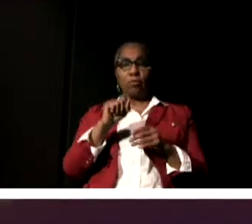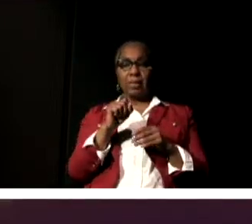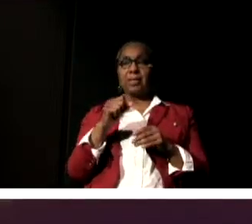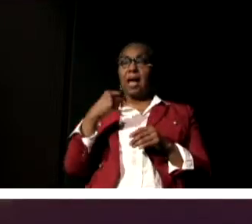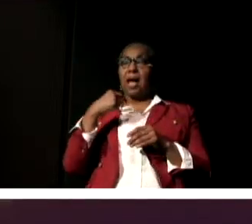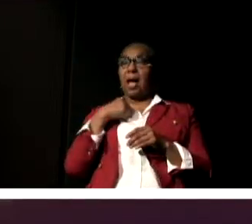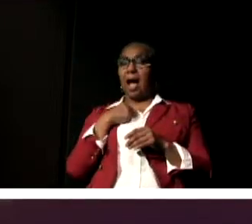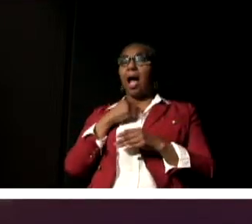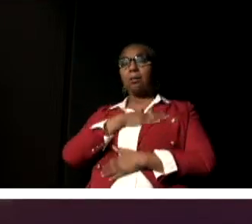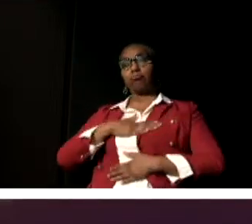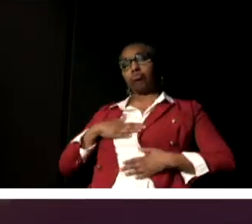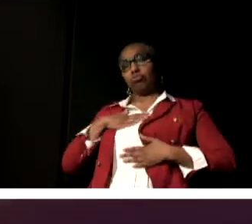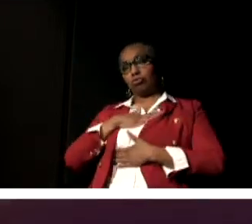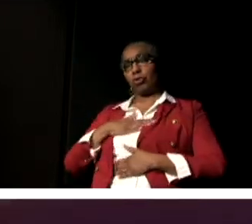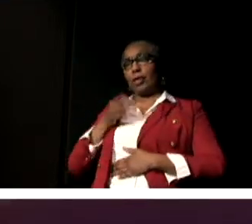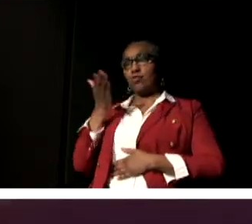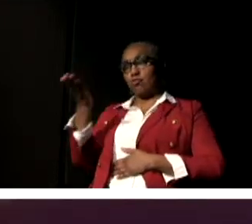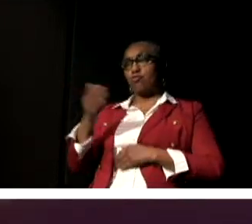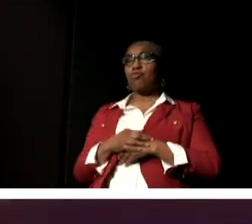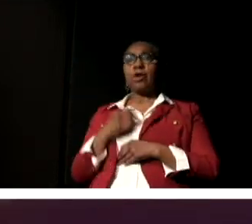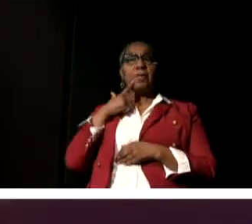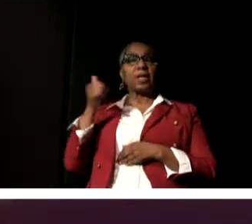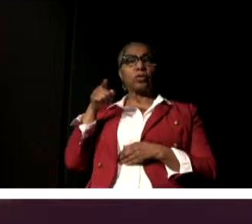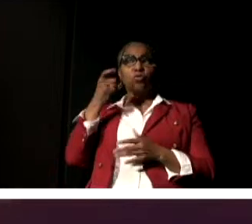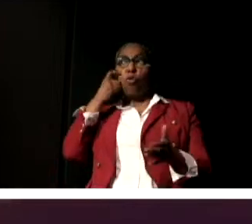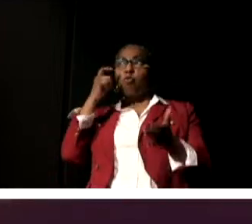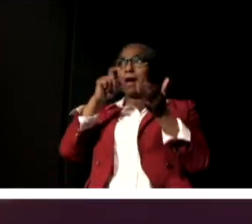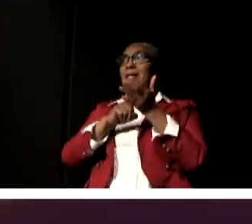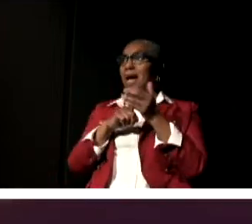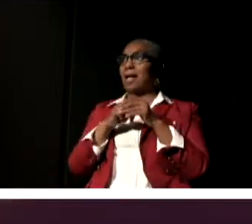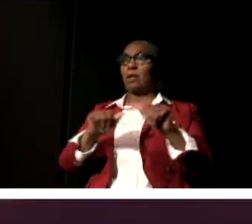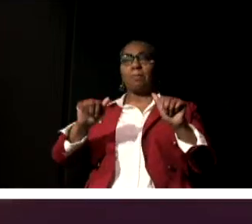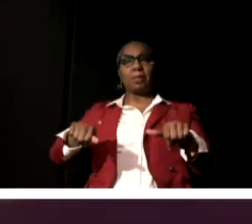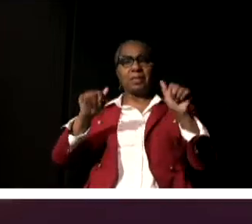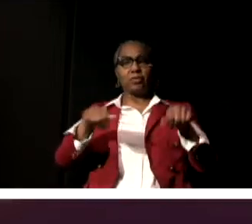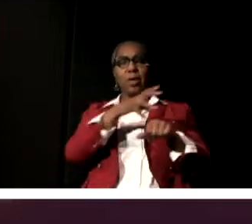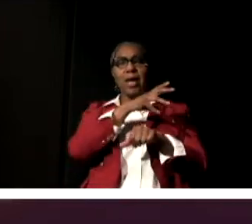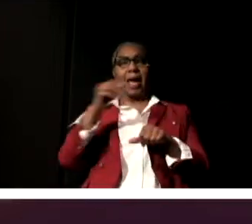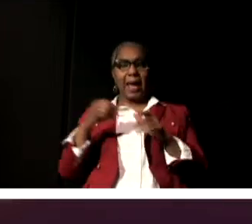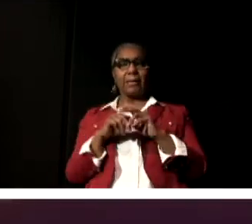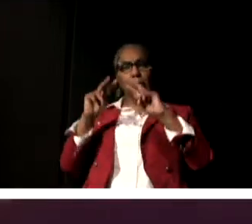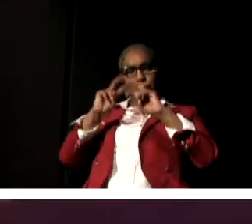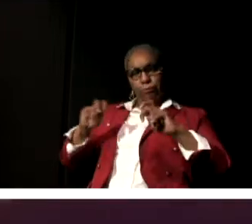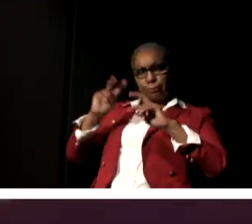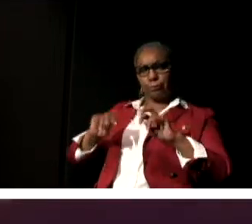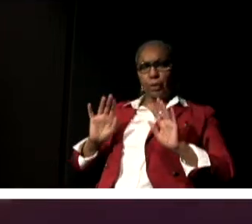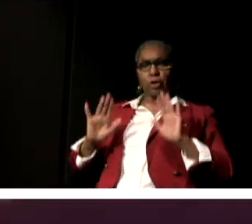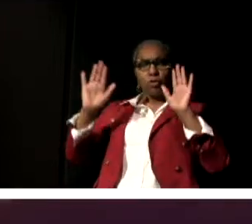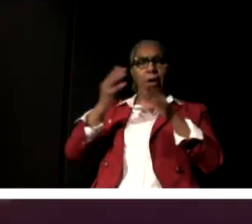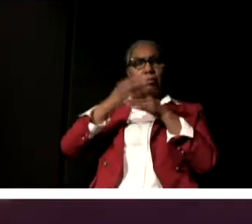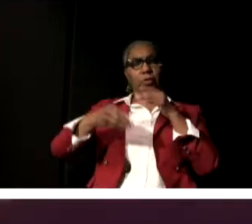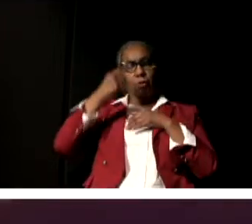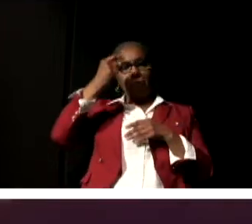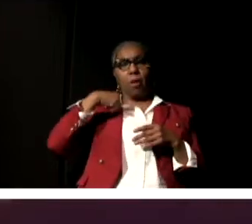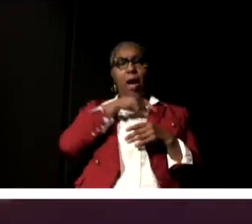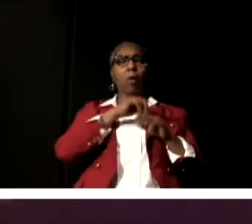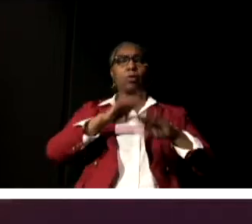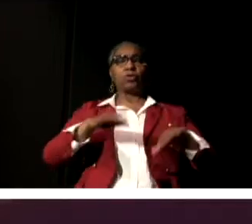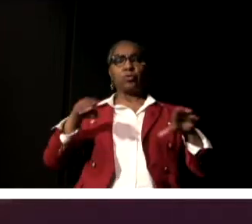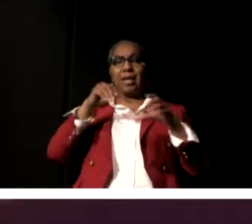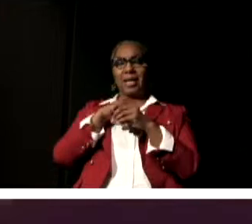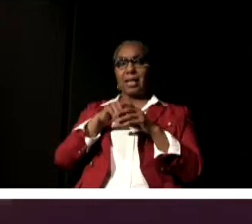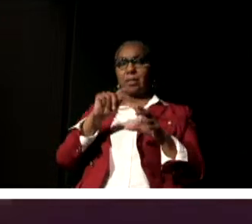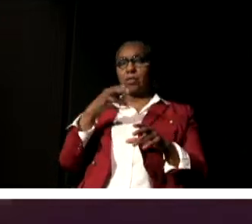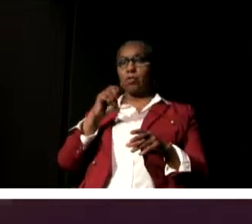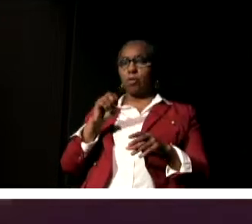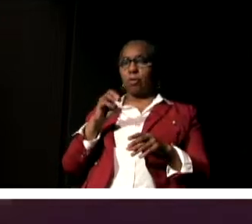share my appreciation to you for recognizing the potential and exploring great results for our children in the Rock. Thank